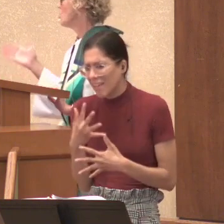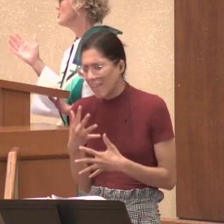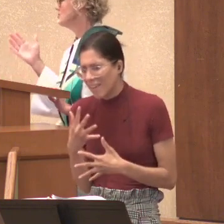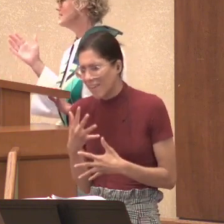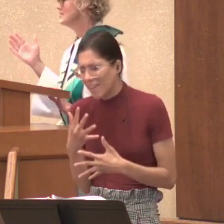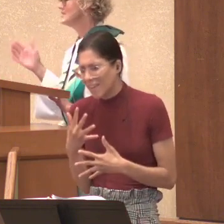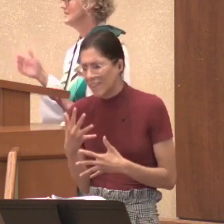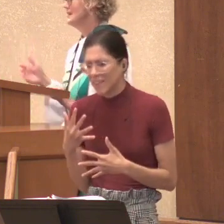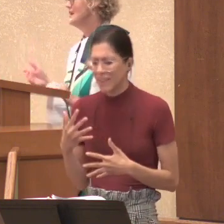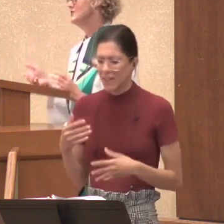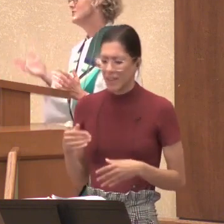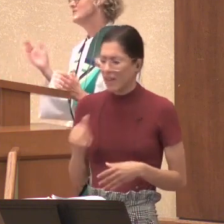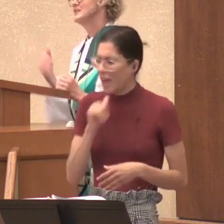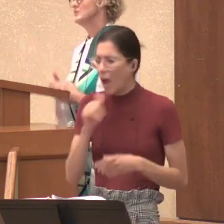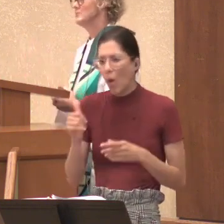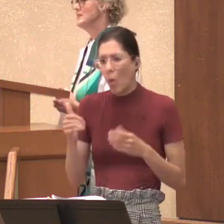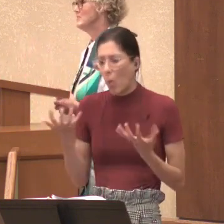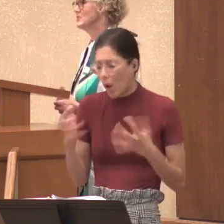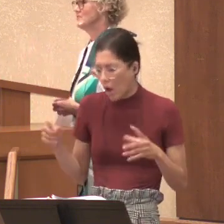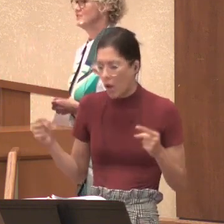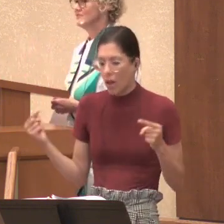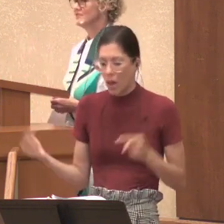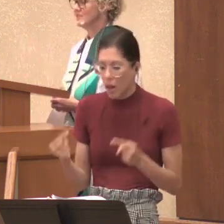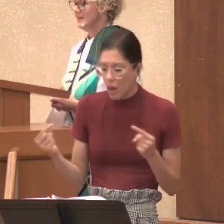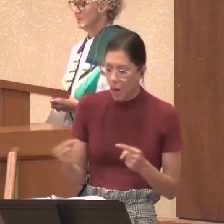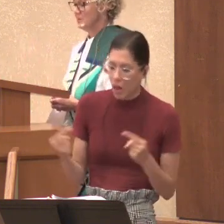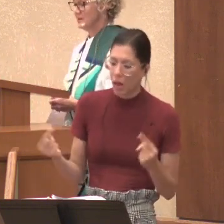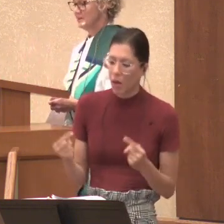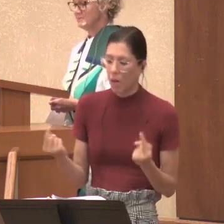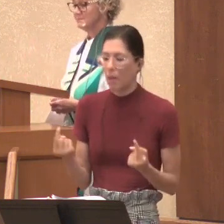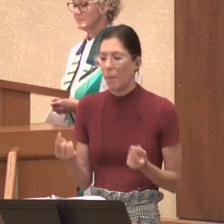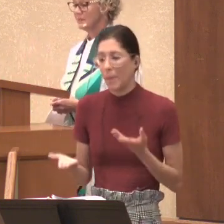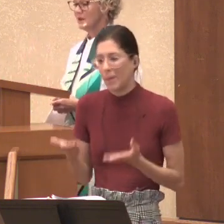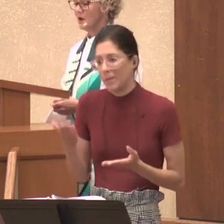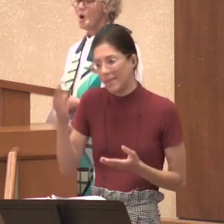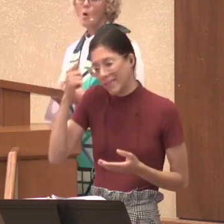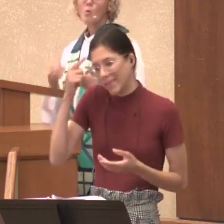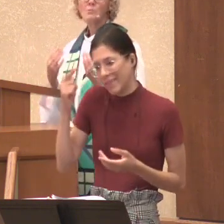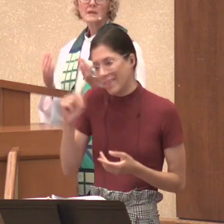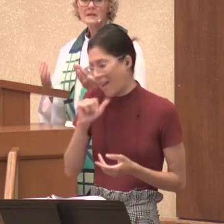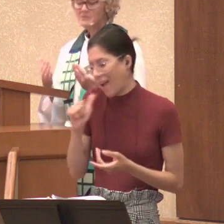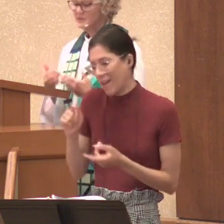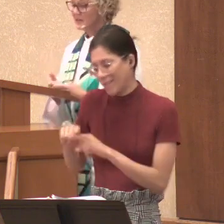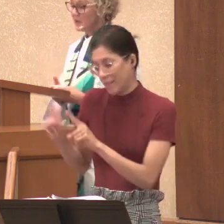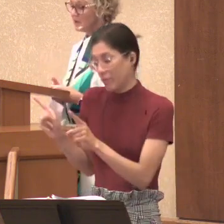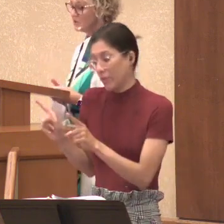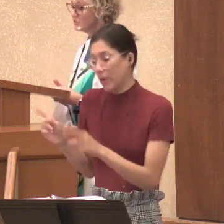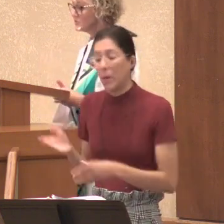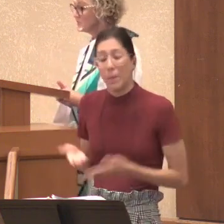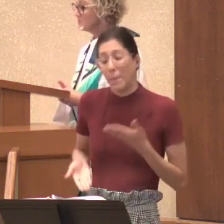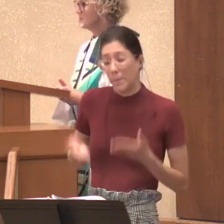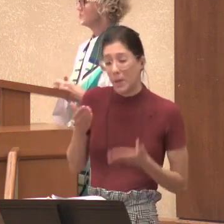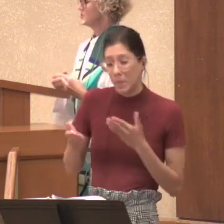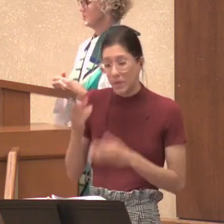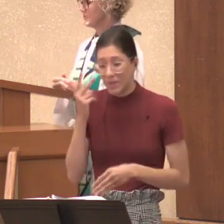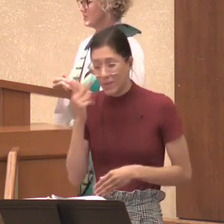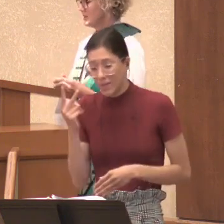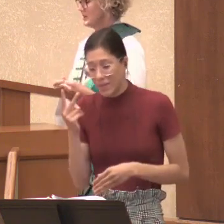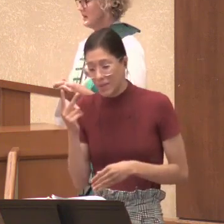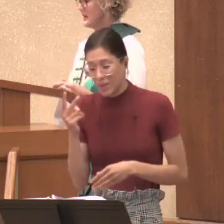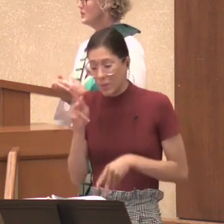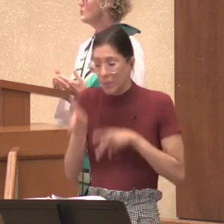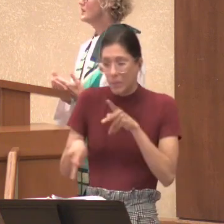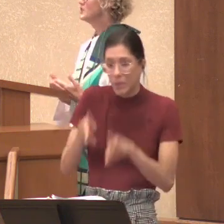into an argument and you didn't think it would make much of a difference anyway. Or maybe you've seen people